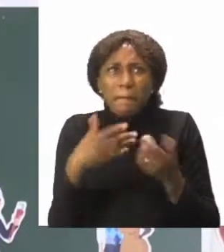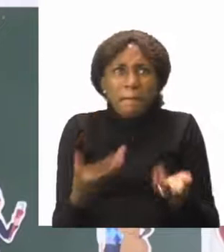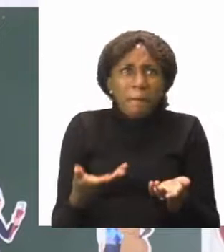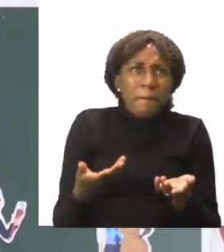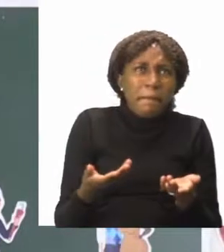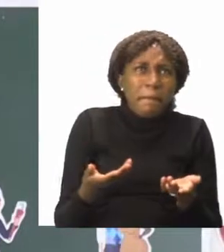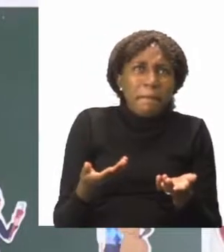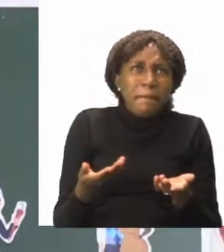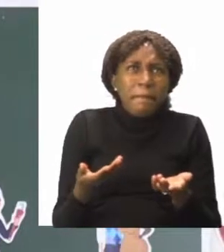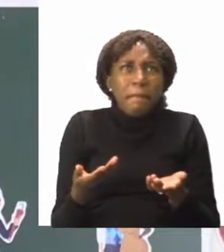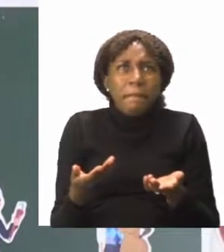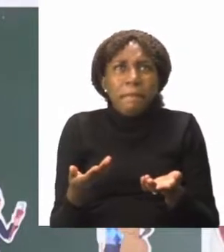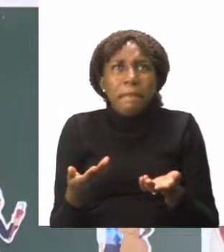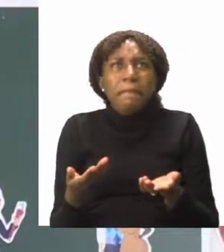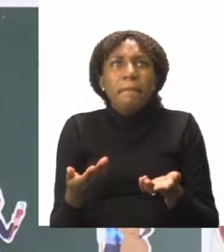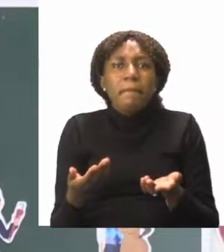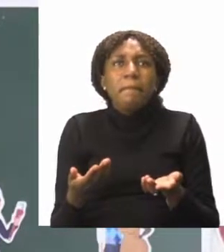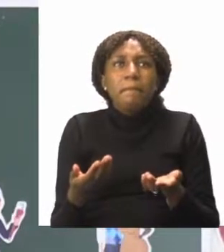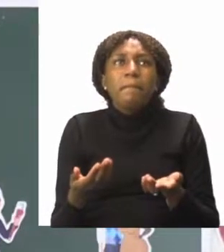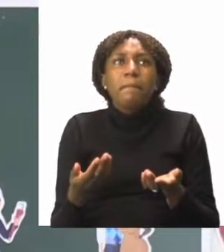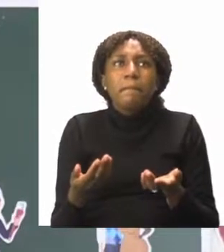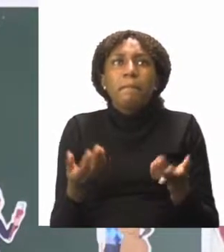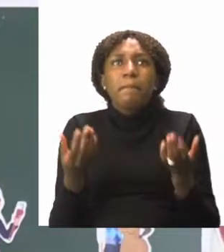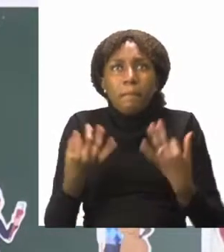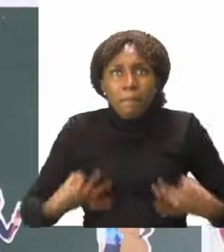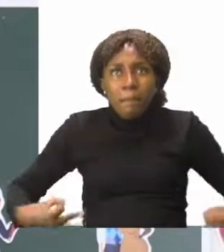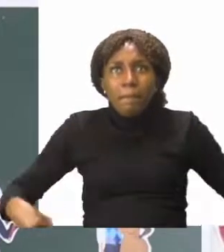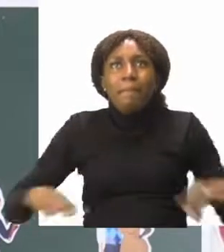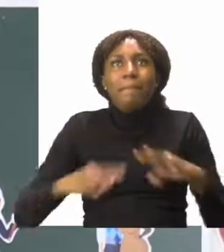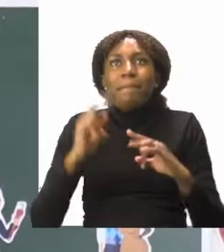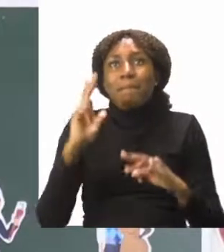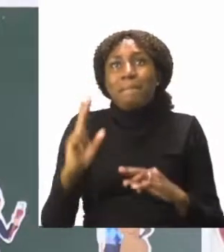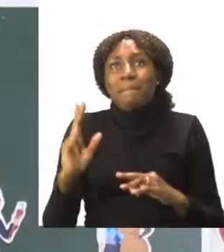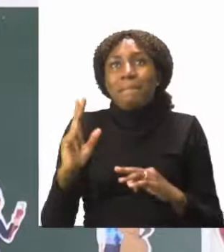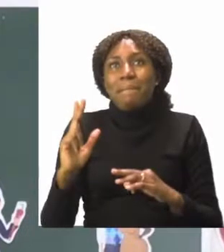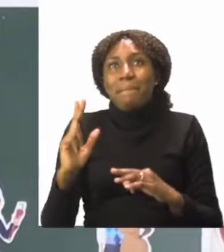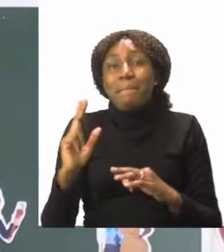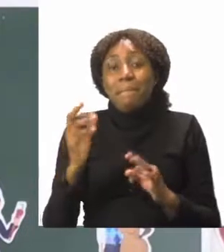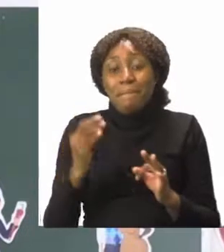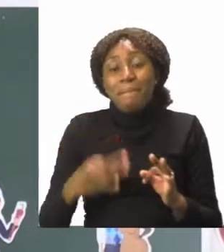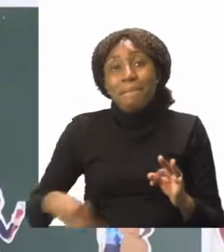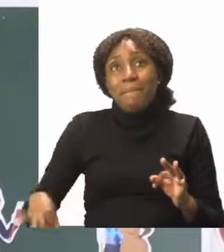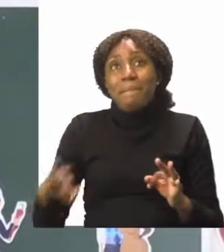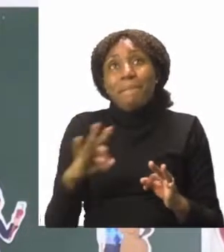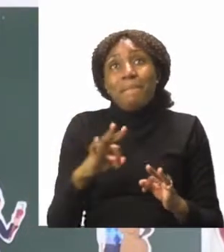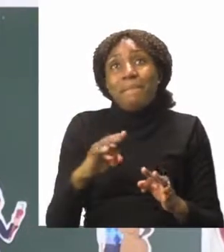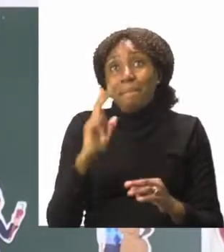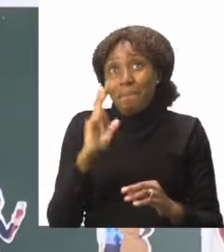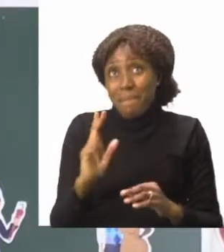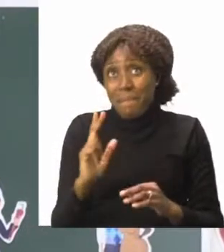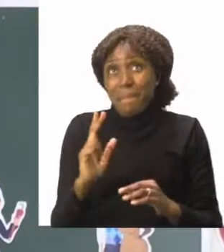him. This type of person is called a farmer. Now, a farmer is very important because they